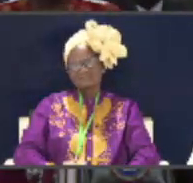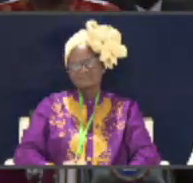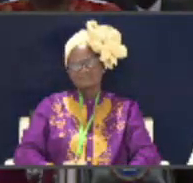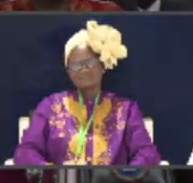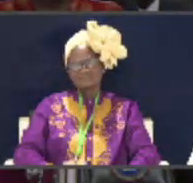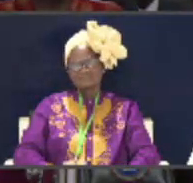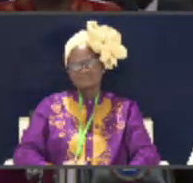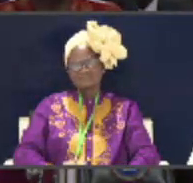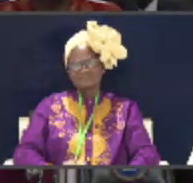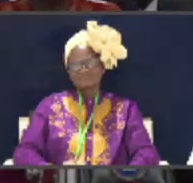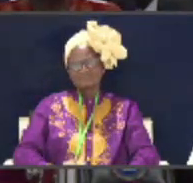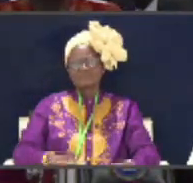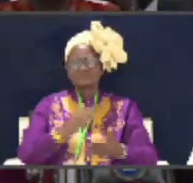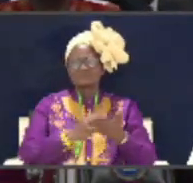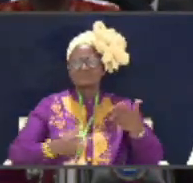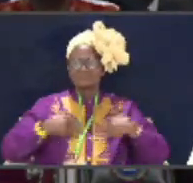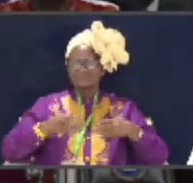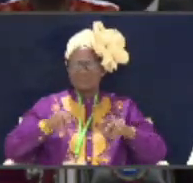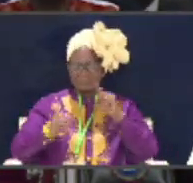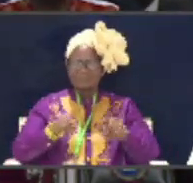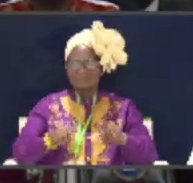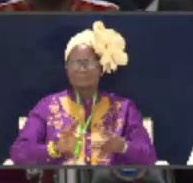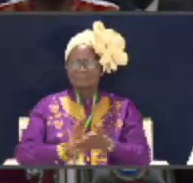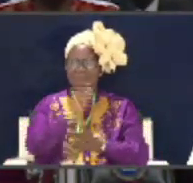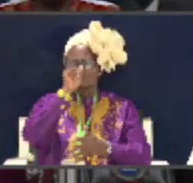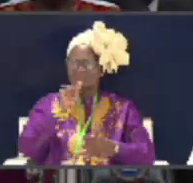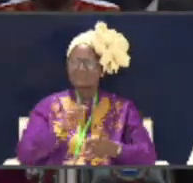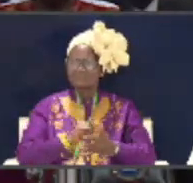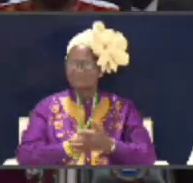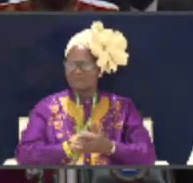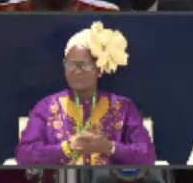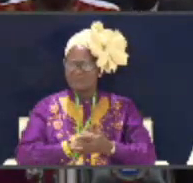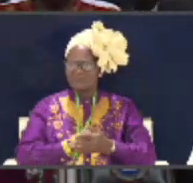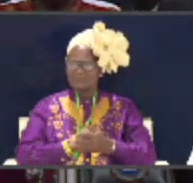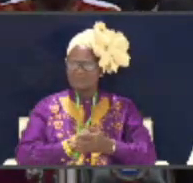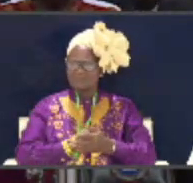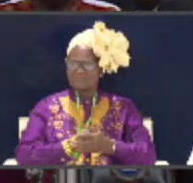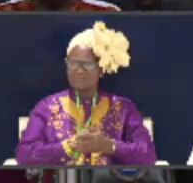there are some people who believe that I wasn't the choice of God.